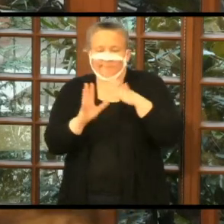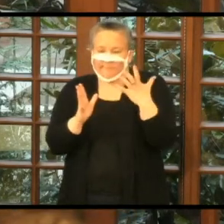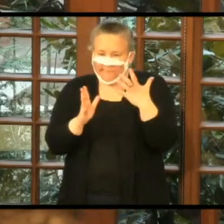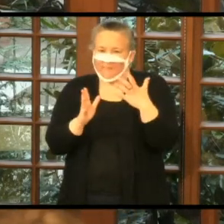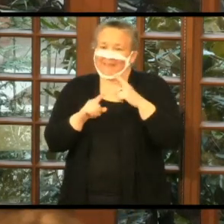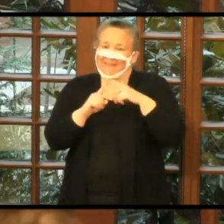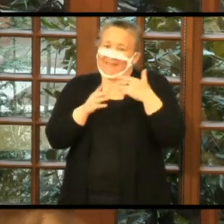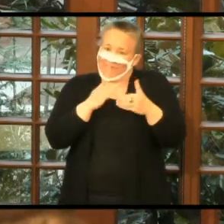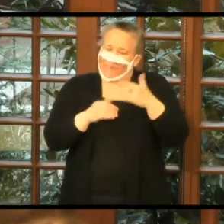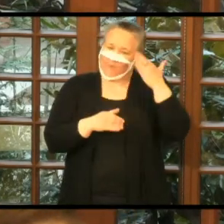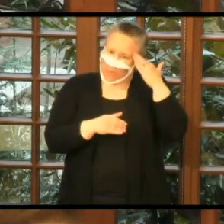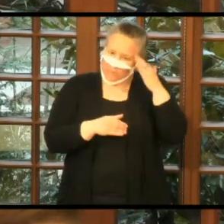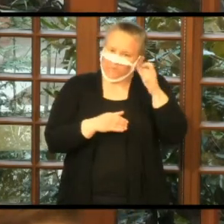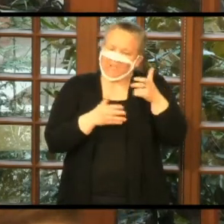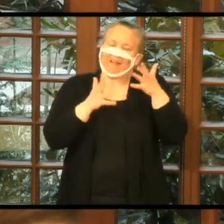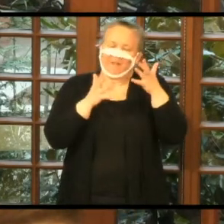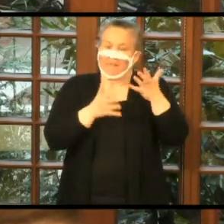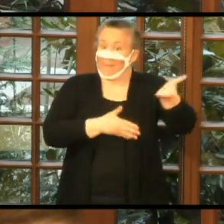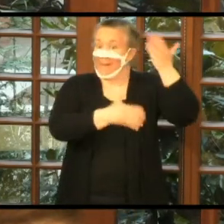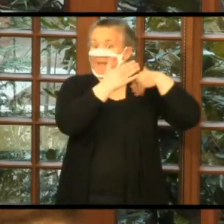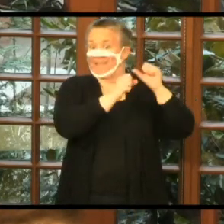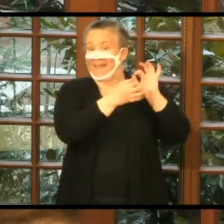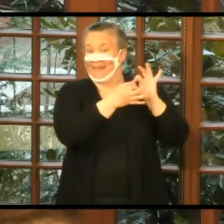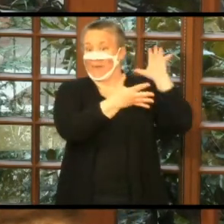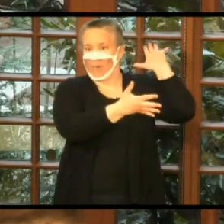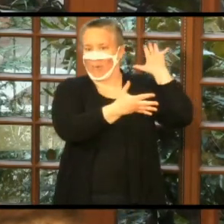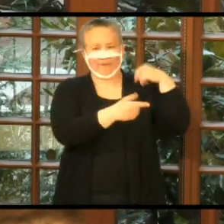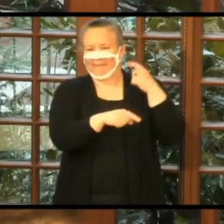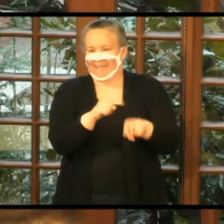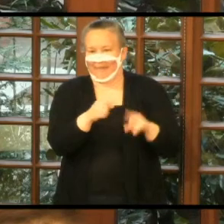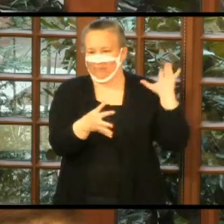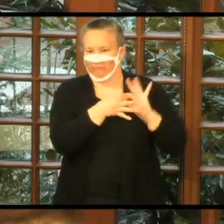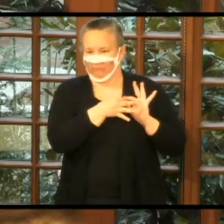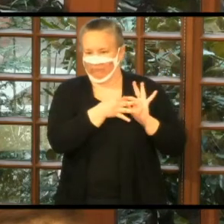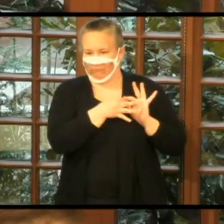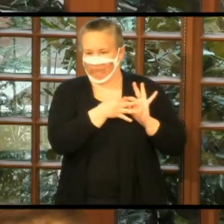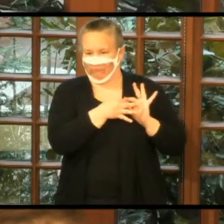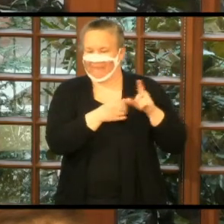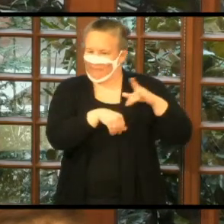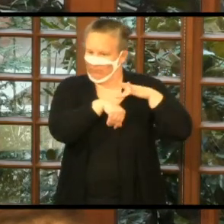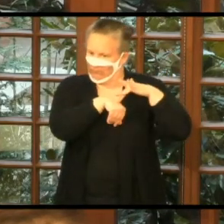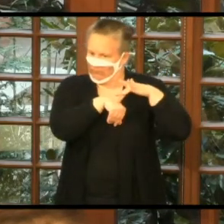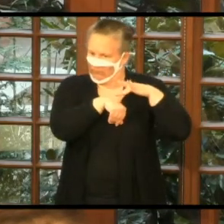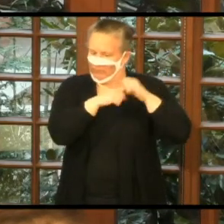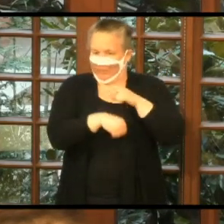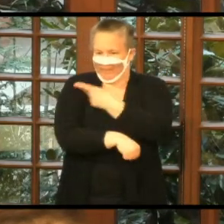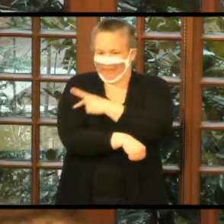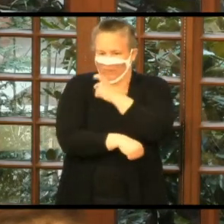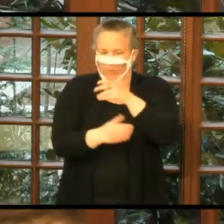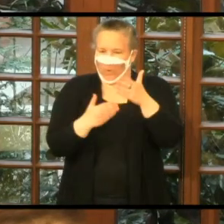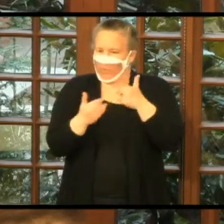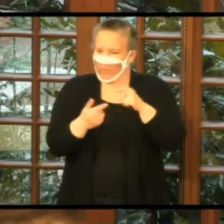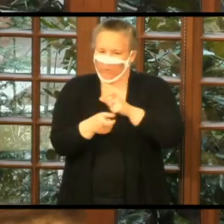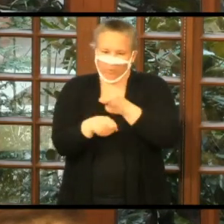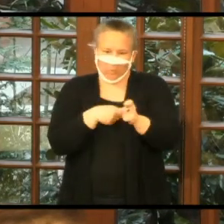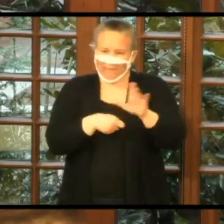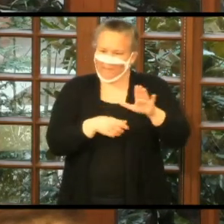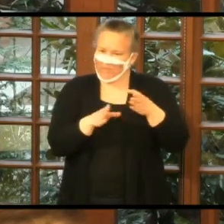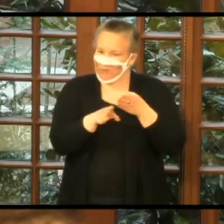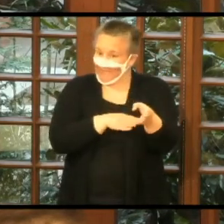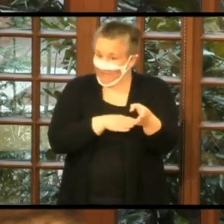Probir knows he should let the past go, he really can't. He obsesses over the patient who nearly ruined his